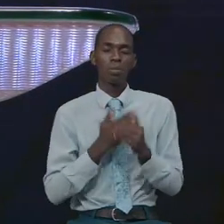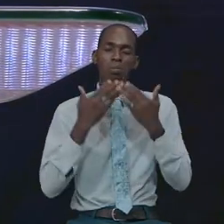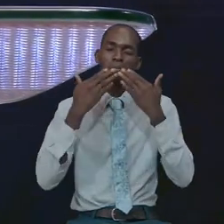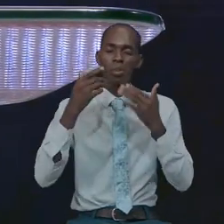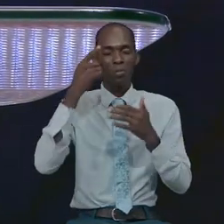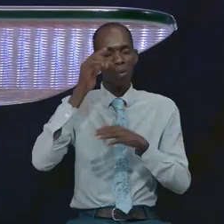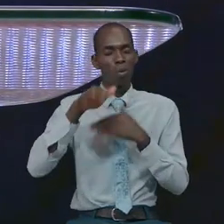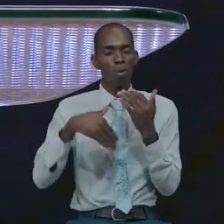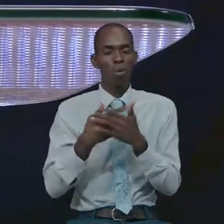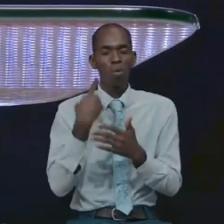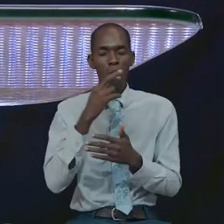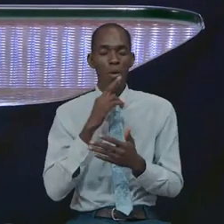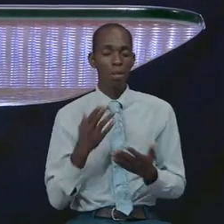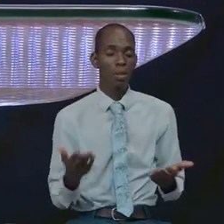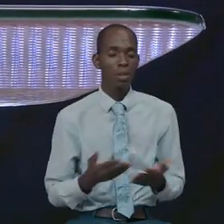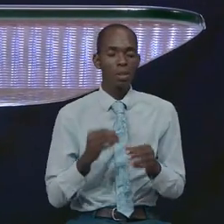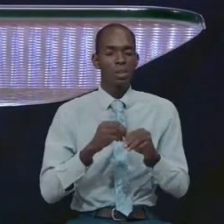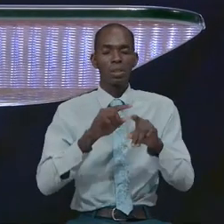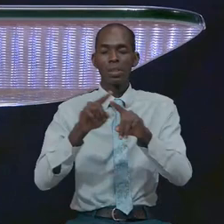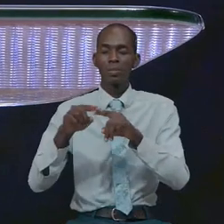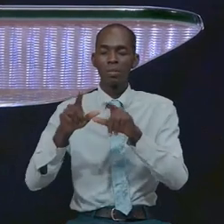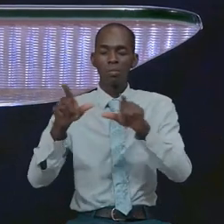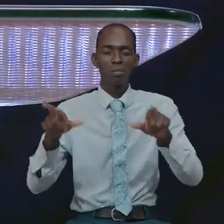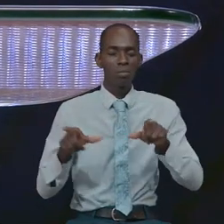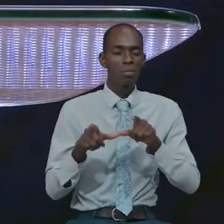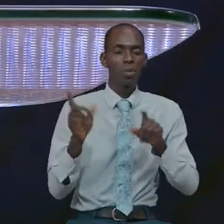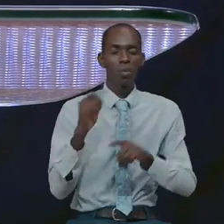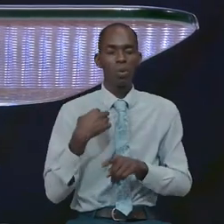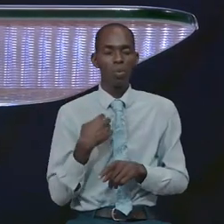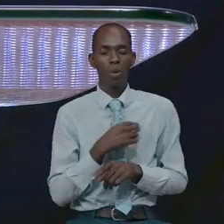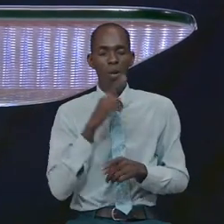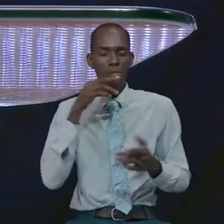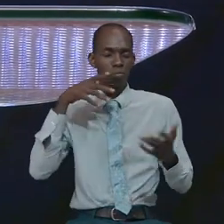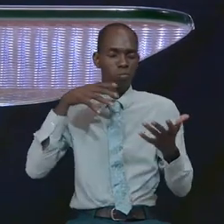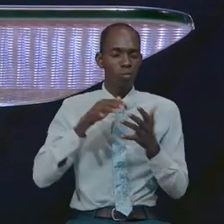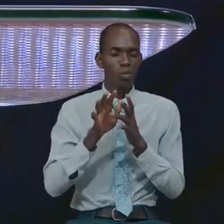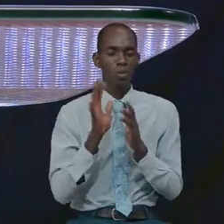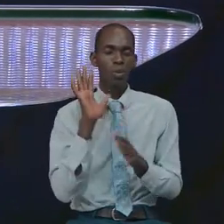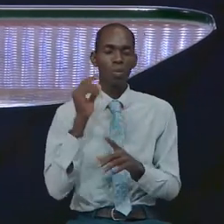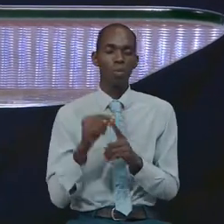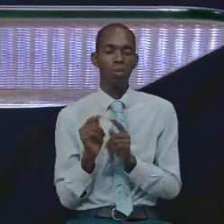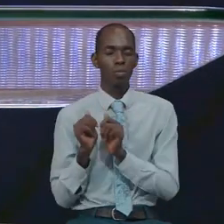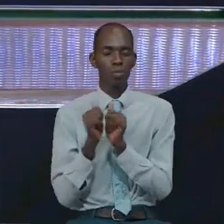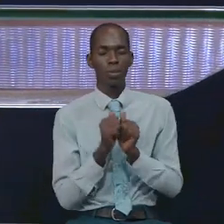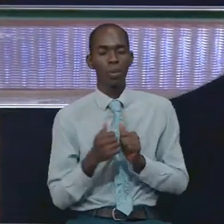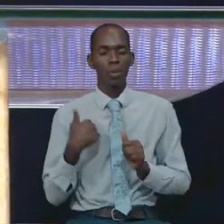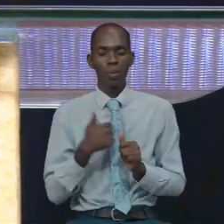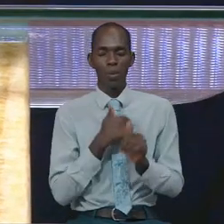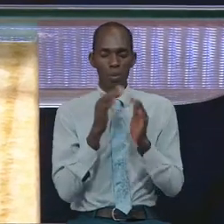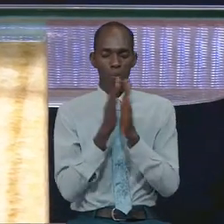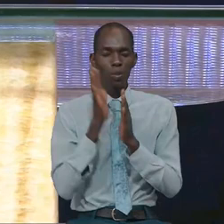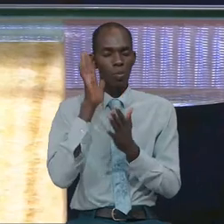who are here and in all the various locations where we're studying the Word together. We pray, Lord, you help